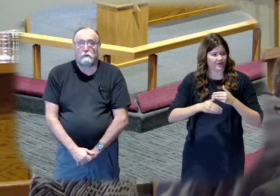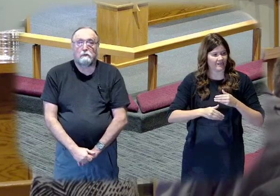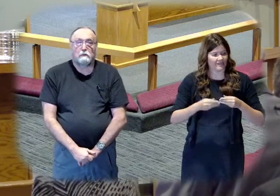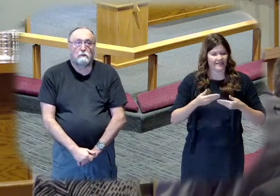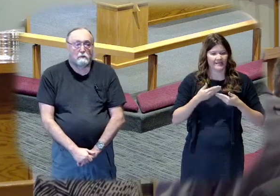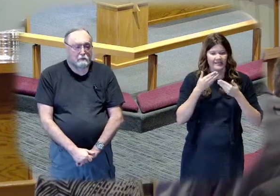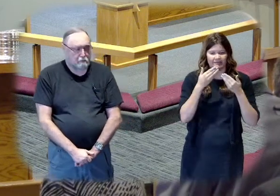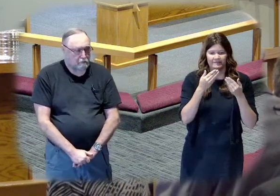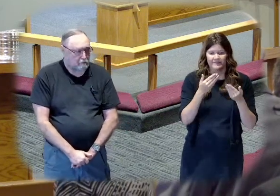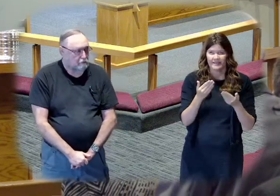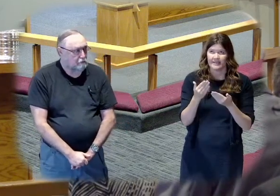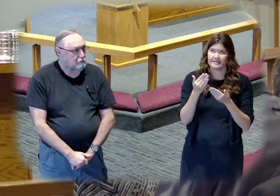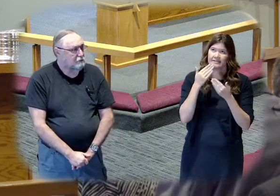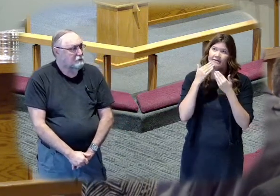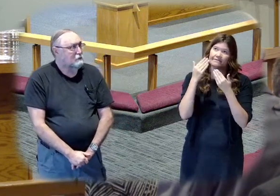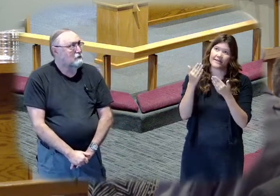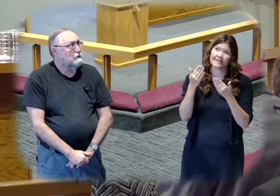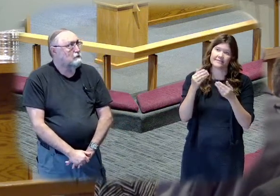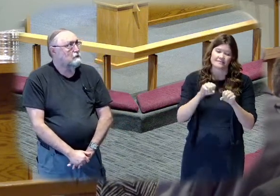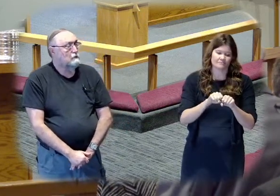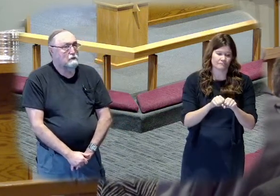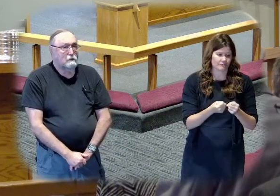it